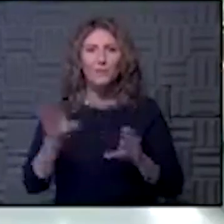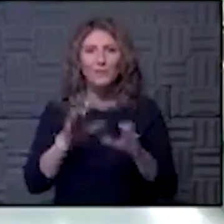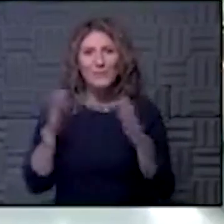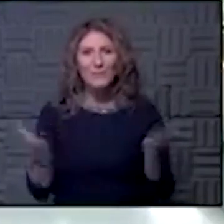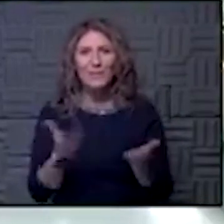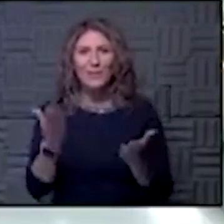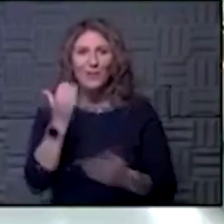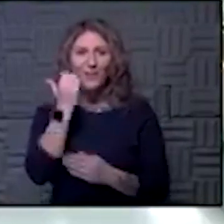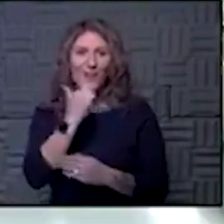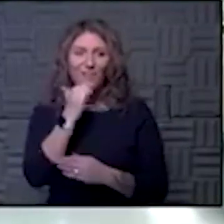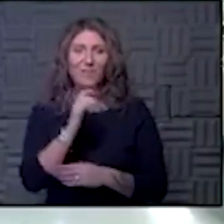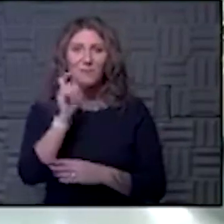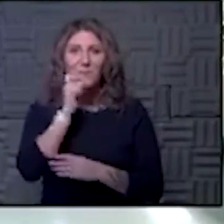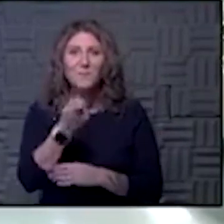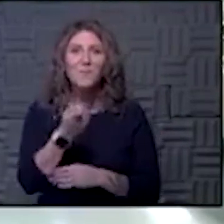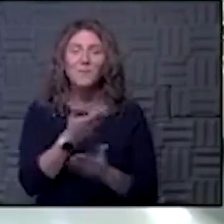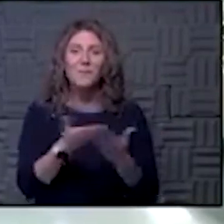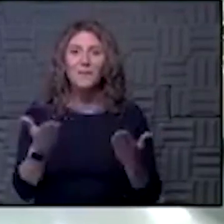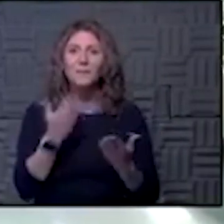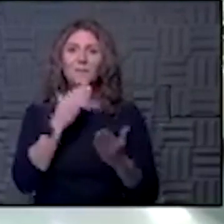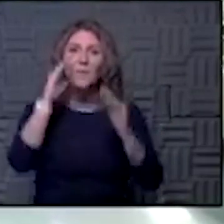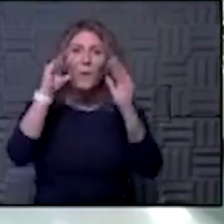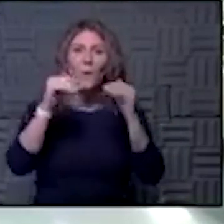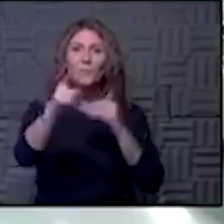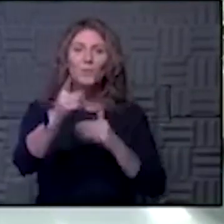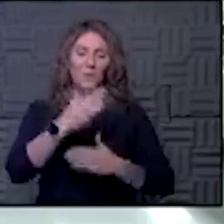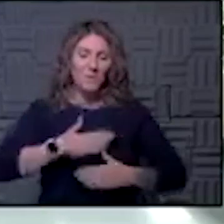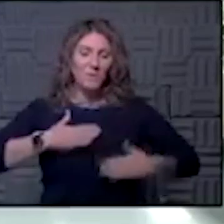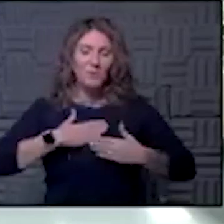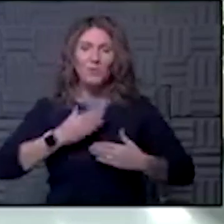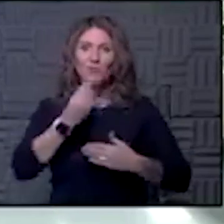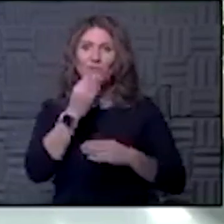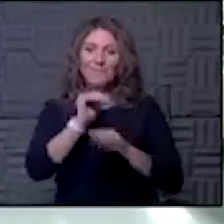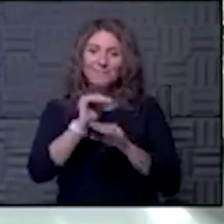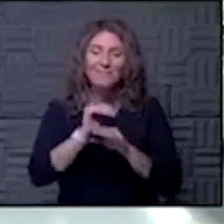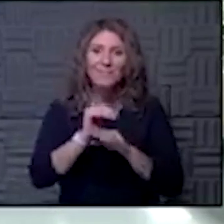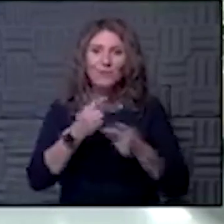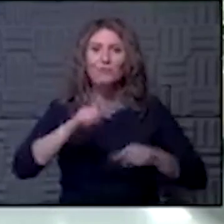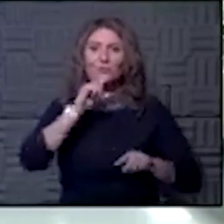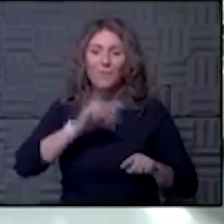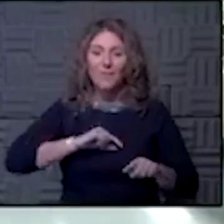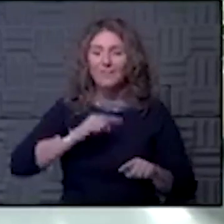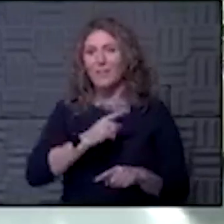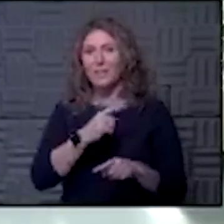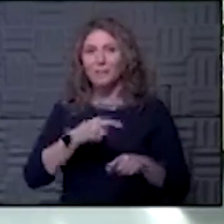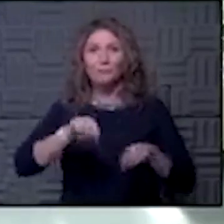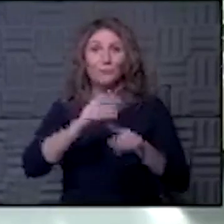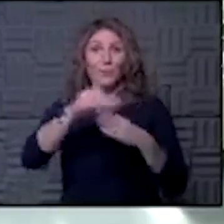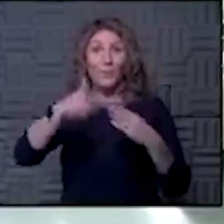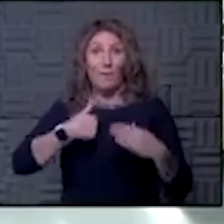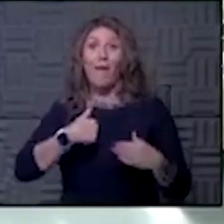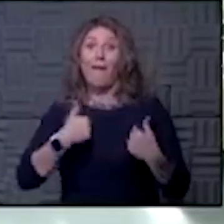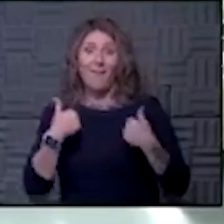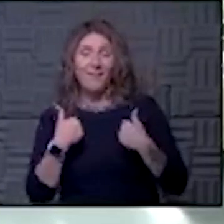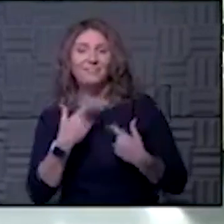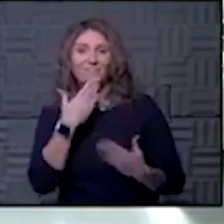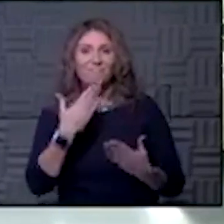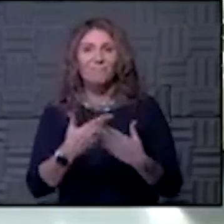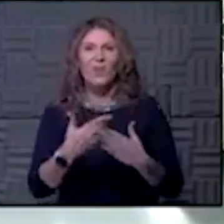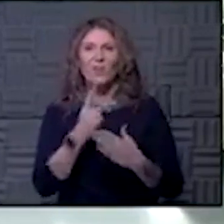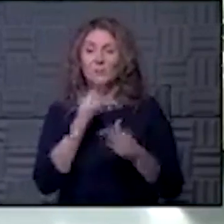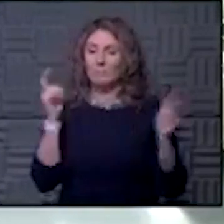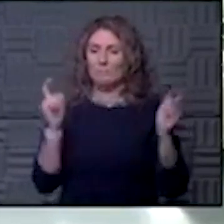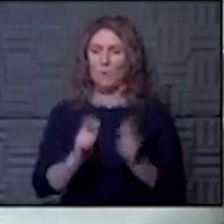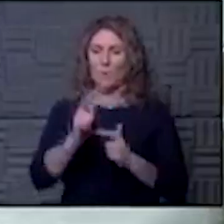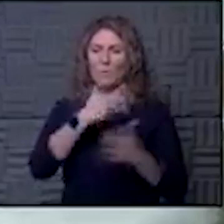pretty cool stuff. We hope you enjoyed dinner with your family for Thanksgiving, and over the weekend I know I did, and we had a much smaller group gathering